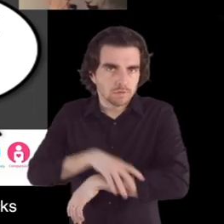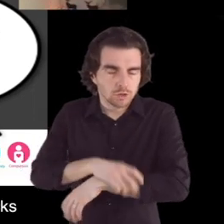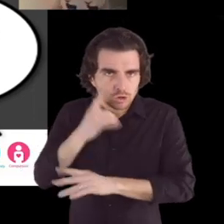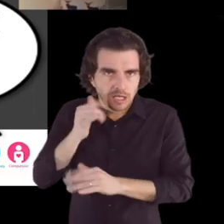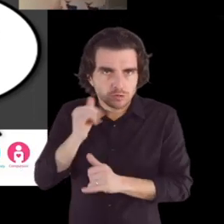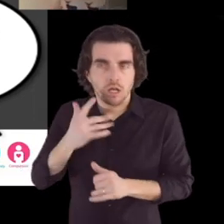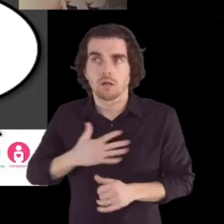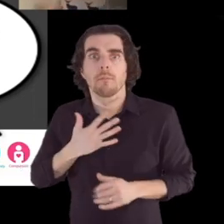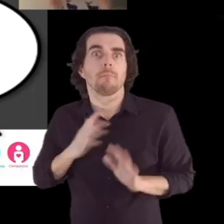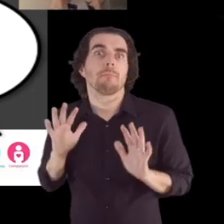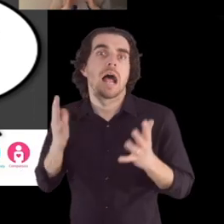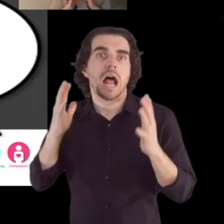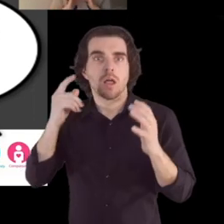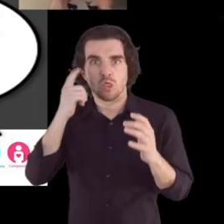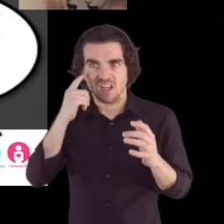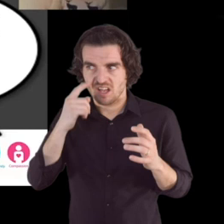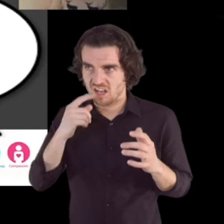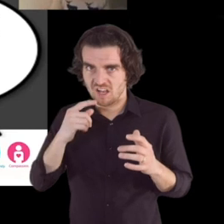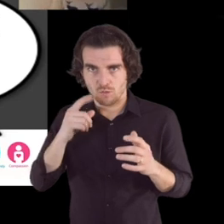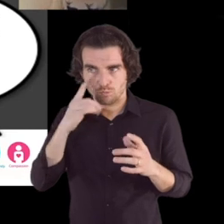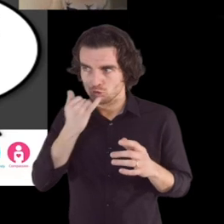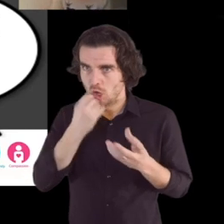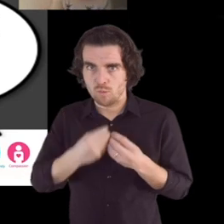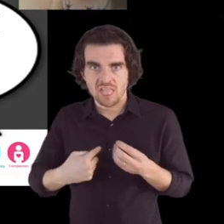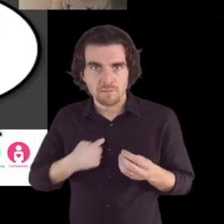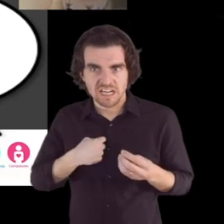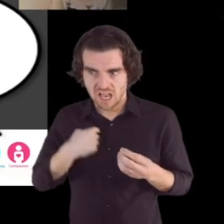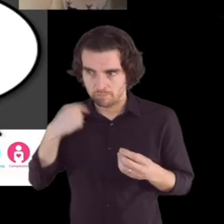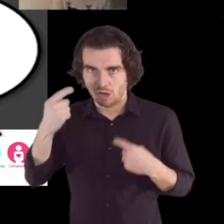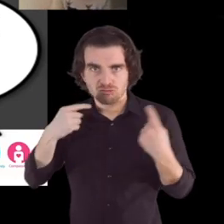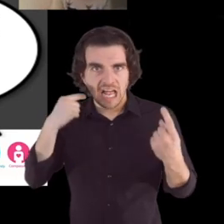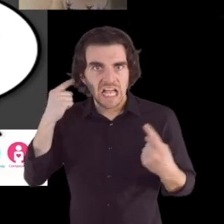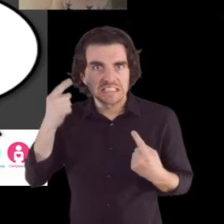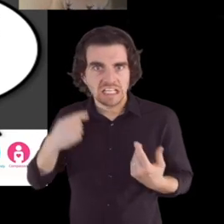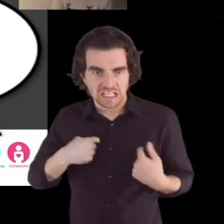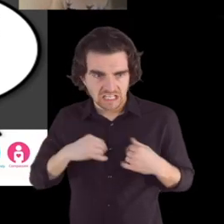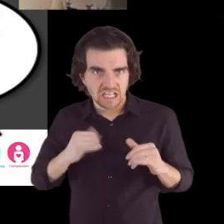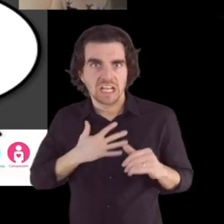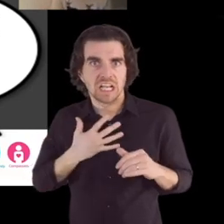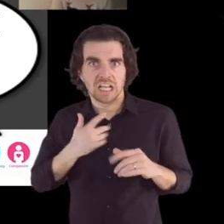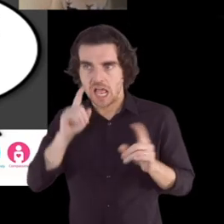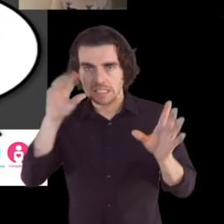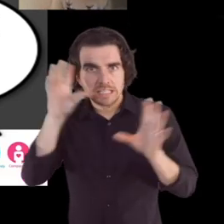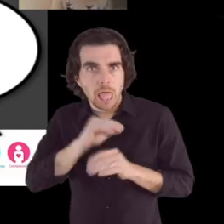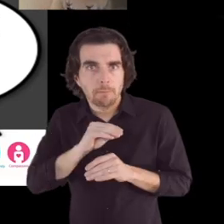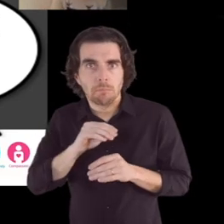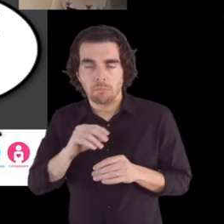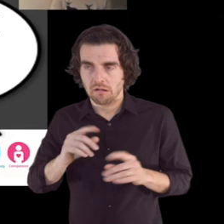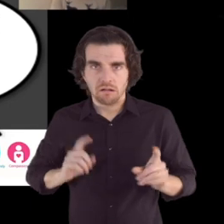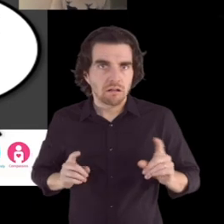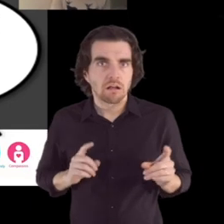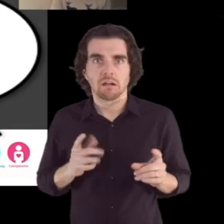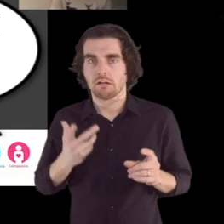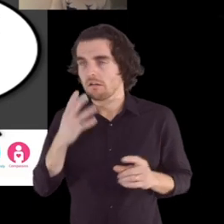panic attacks for the first time ever and had these thoughts that maybe I'm losing it here, I'm going crazy. People not being able to sleep, people who were